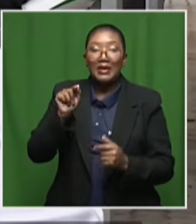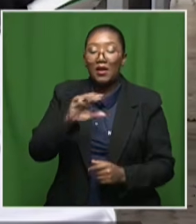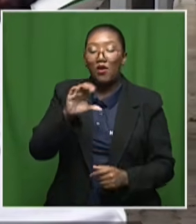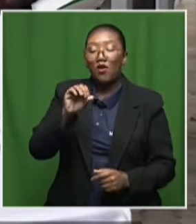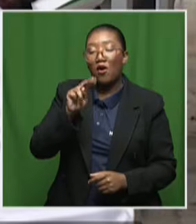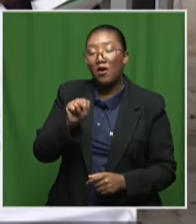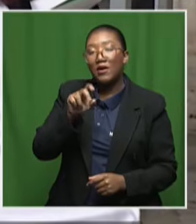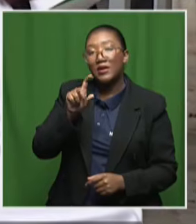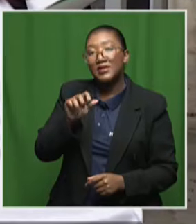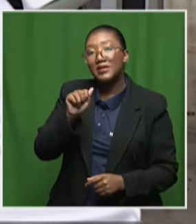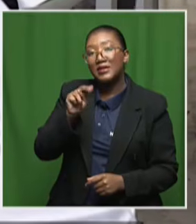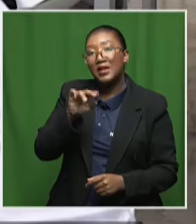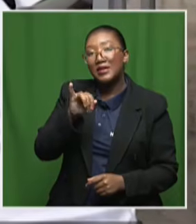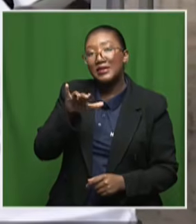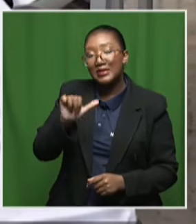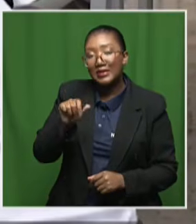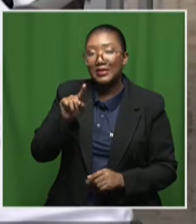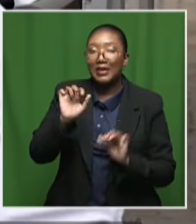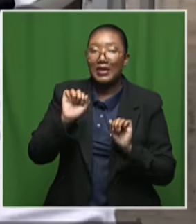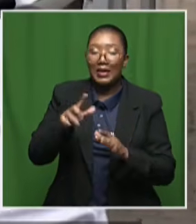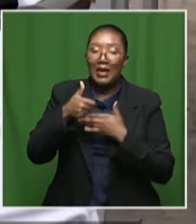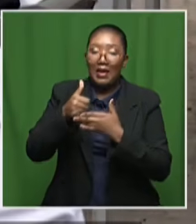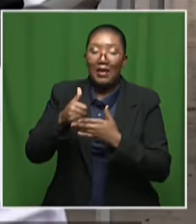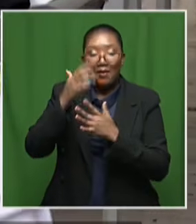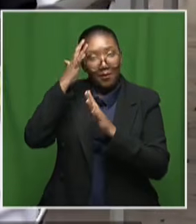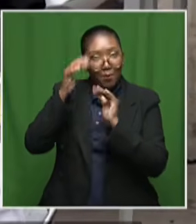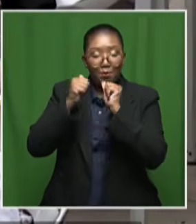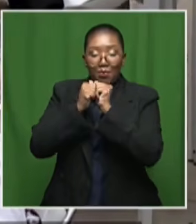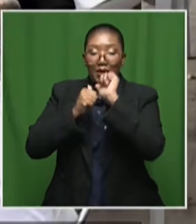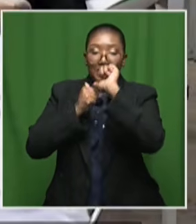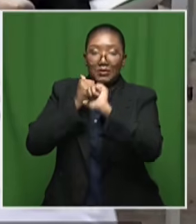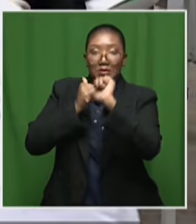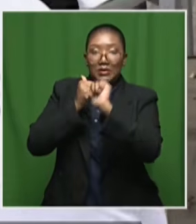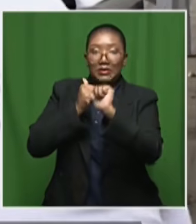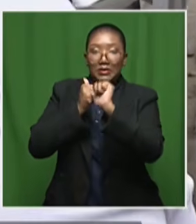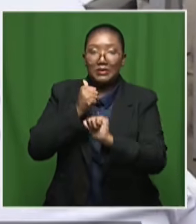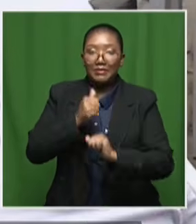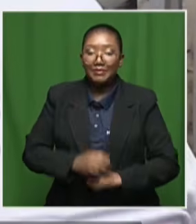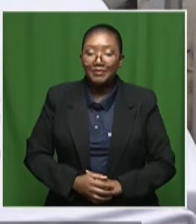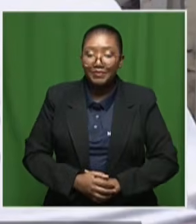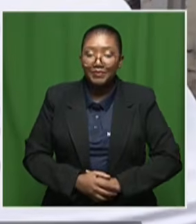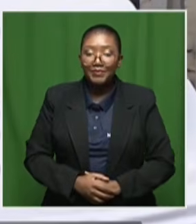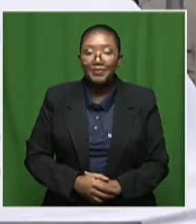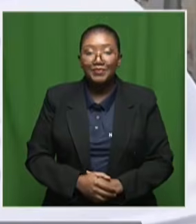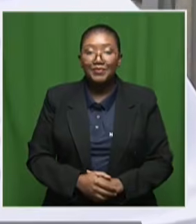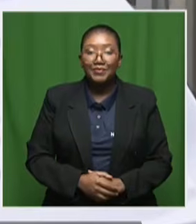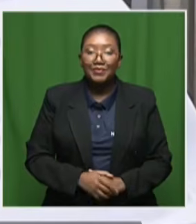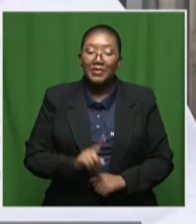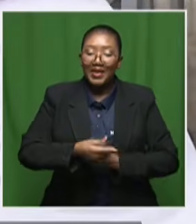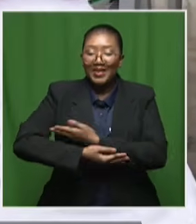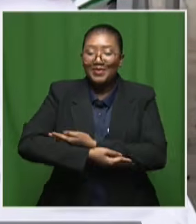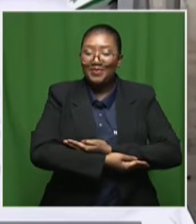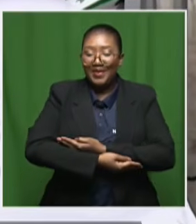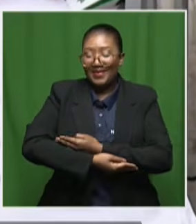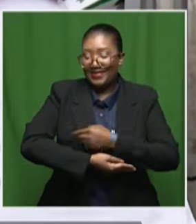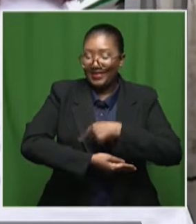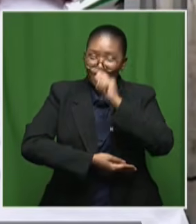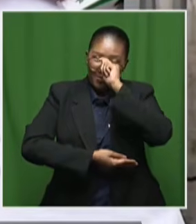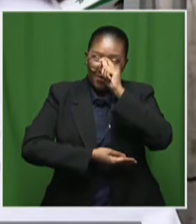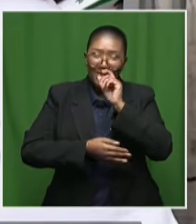the operation so Caleb can have a better life. And also, just talk to us about the little boy, and then how is he